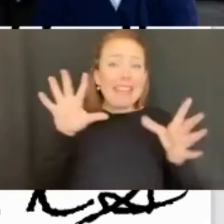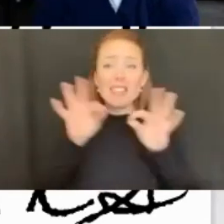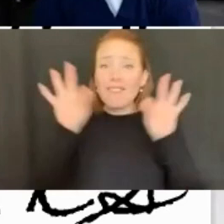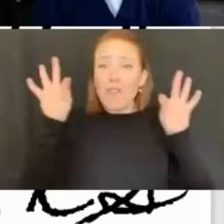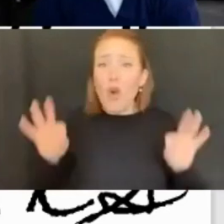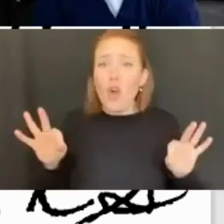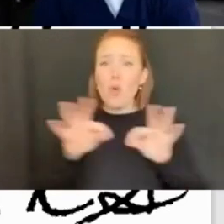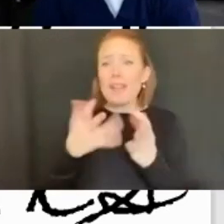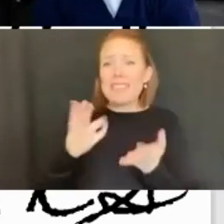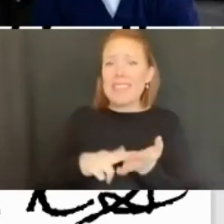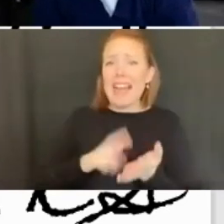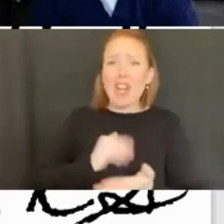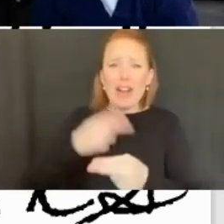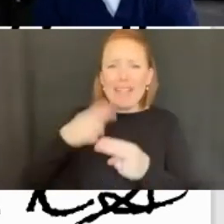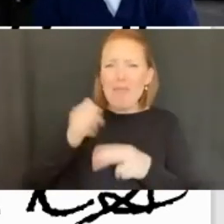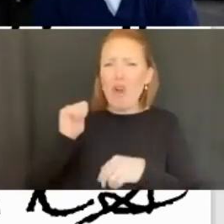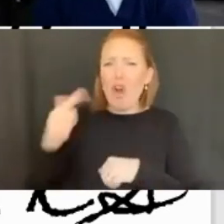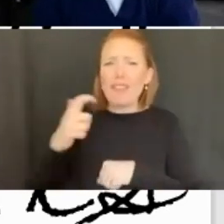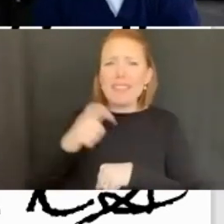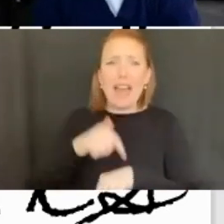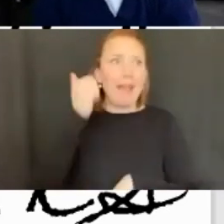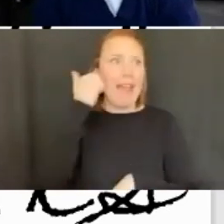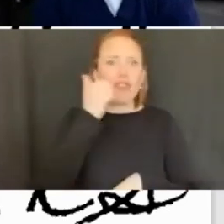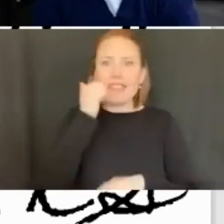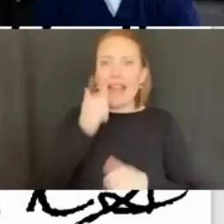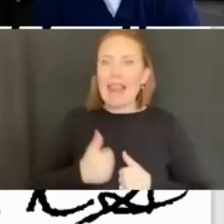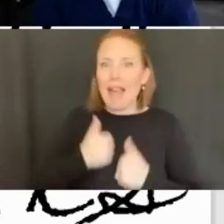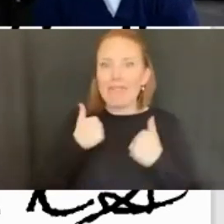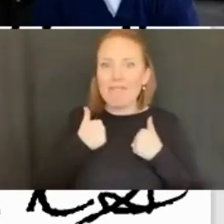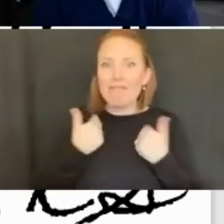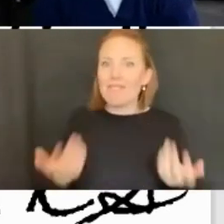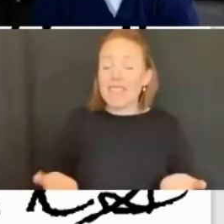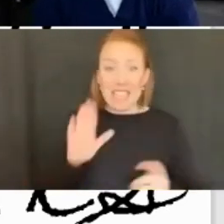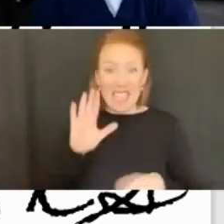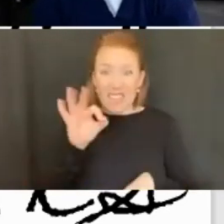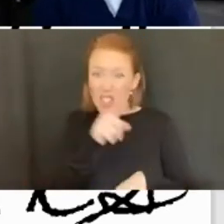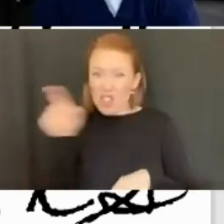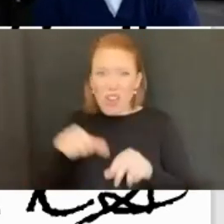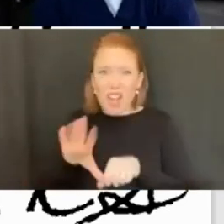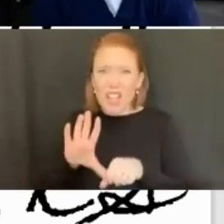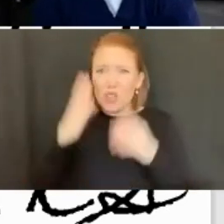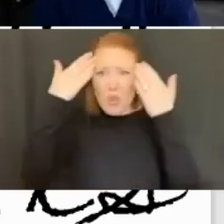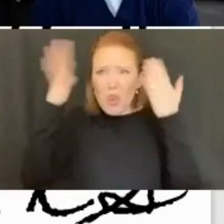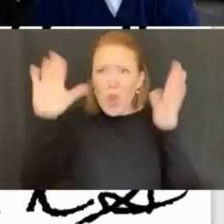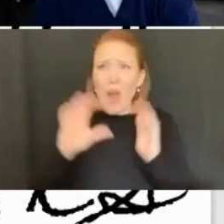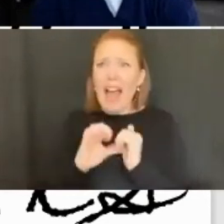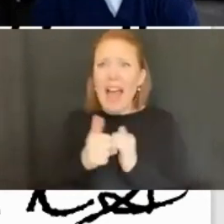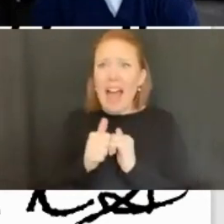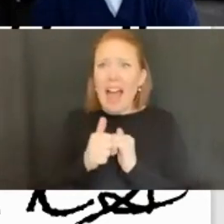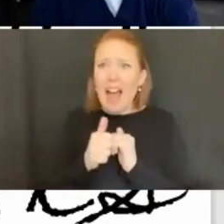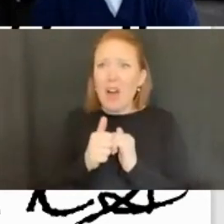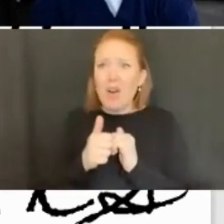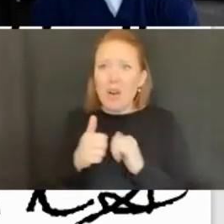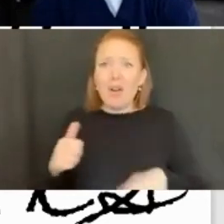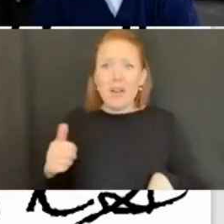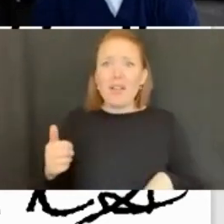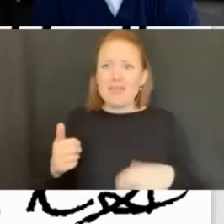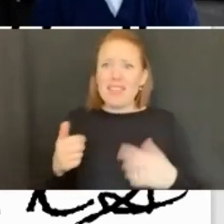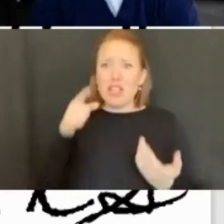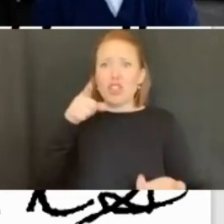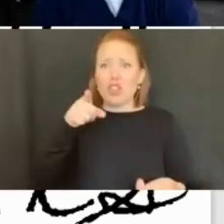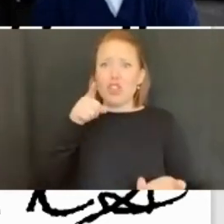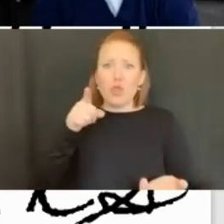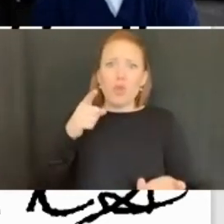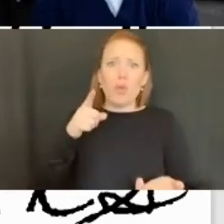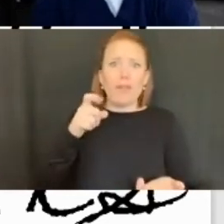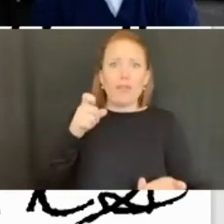the time, right? It's just an everyday part of life. And to not know how, and having to sort of fake it the rest of your life. We want